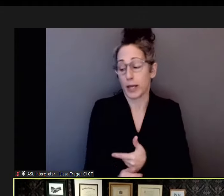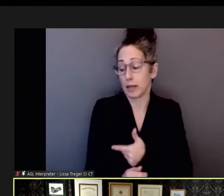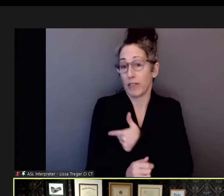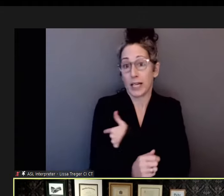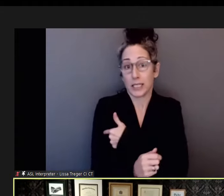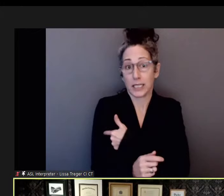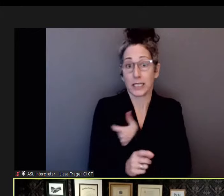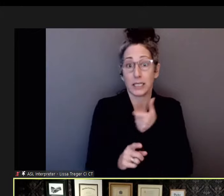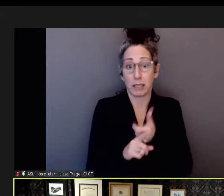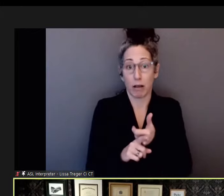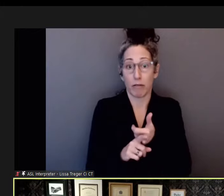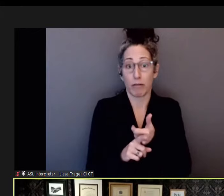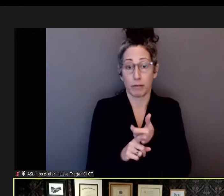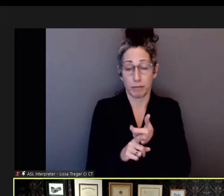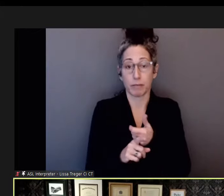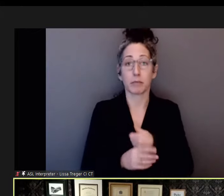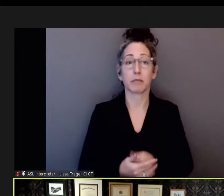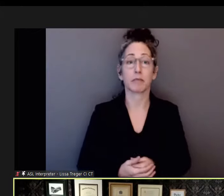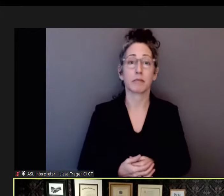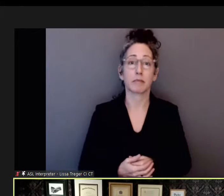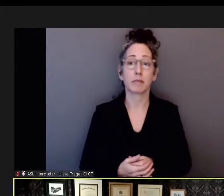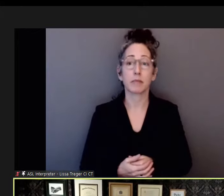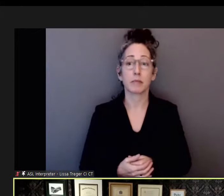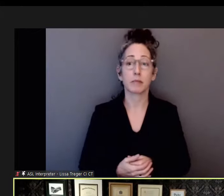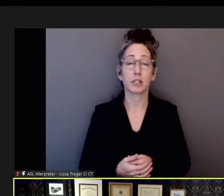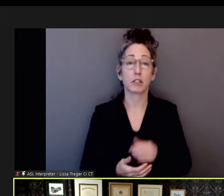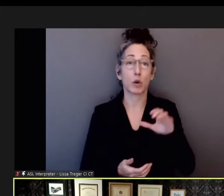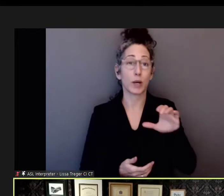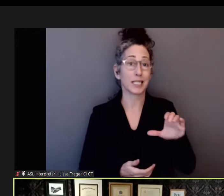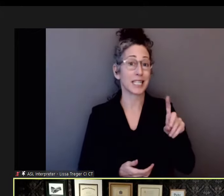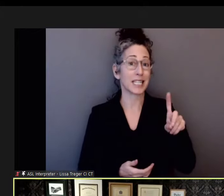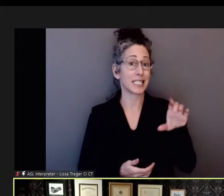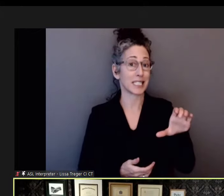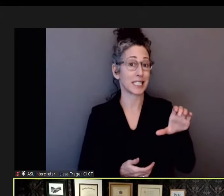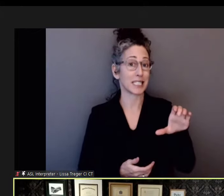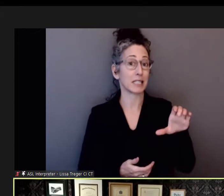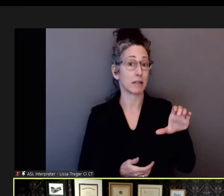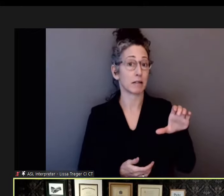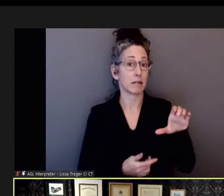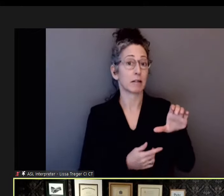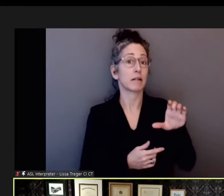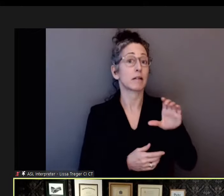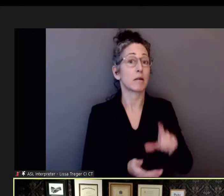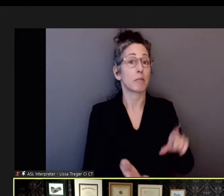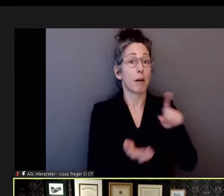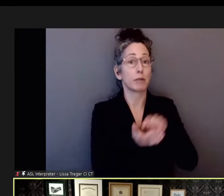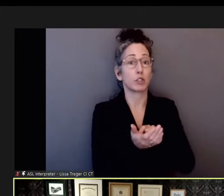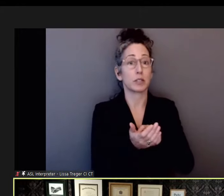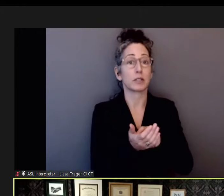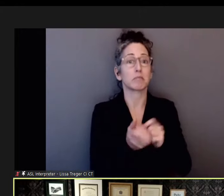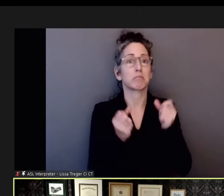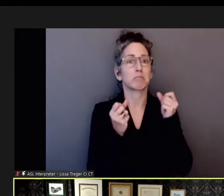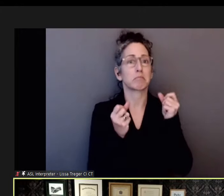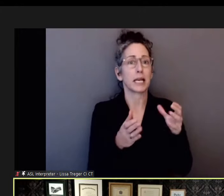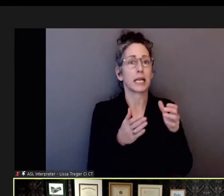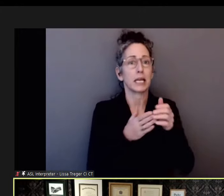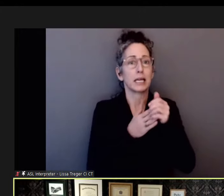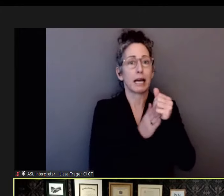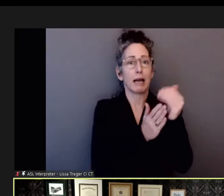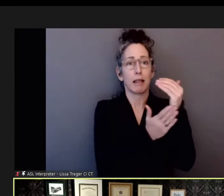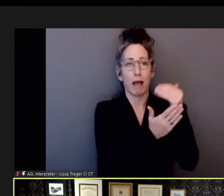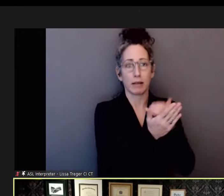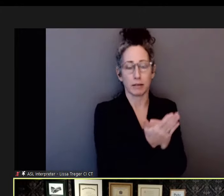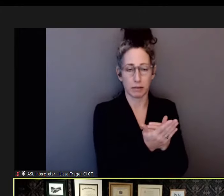vaccine. And their CDC publishes very good guidelines for management of this at